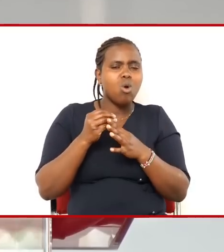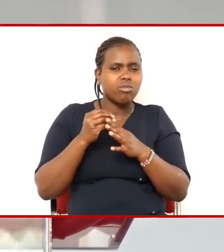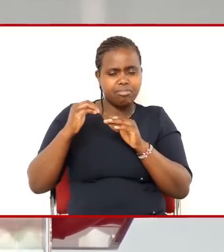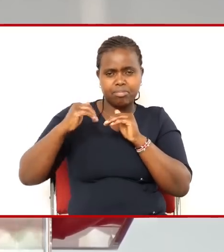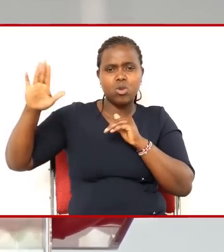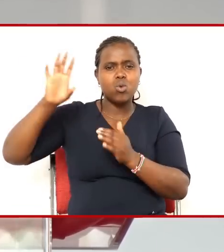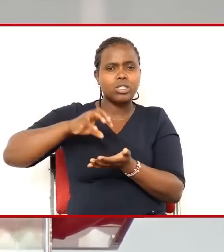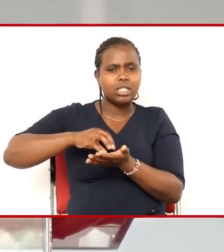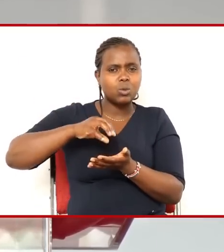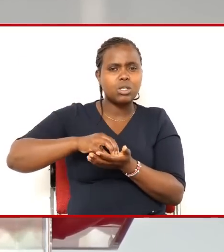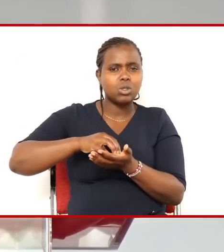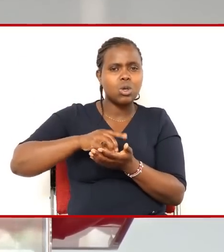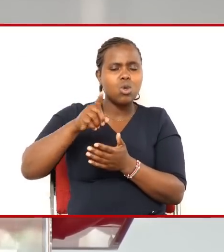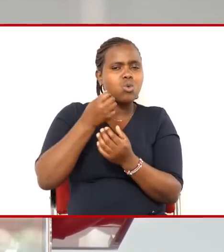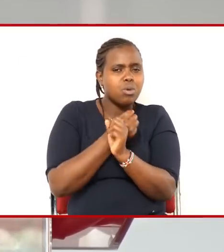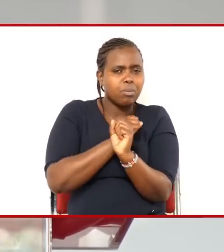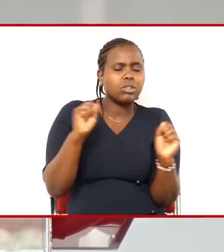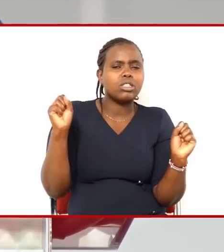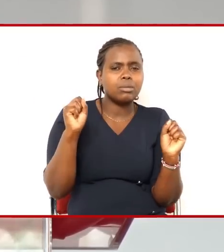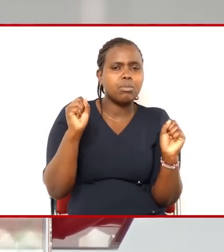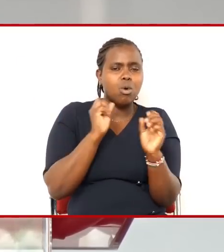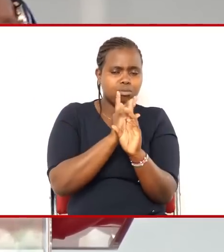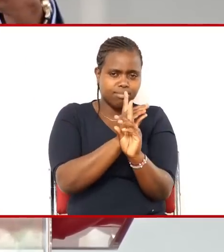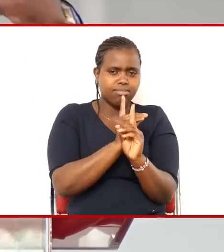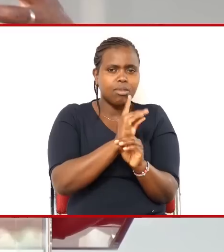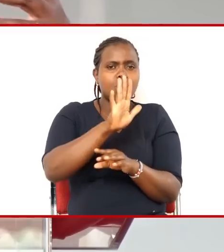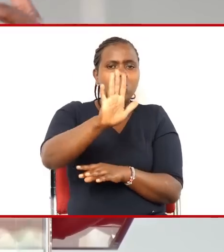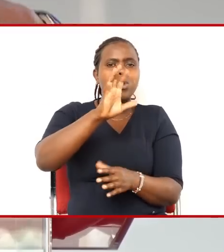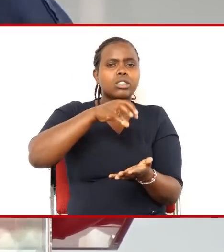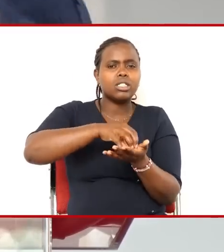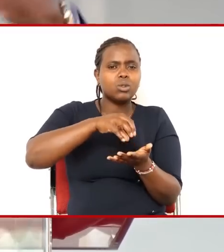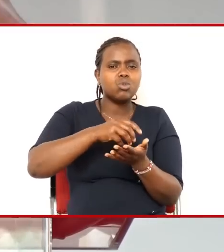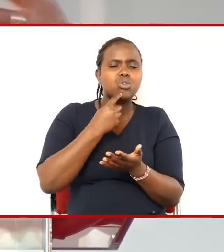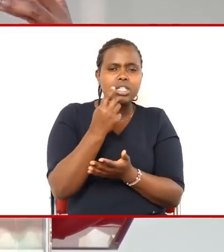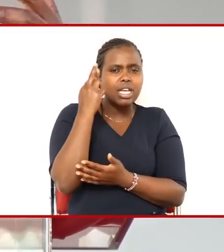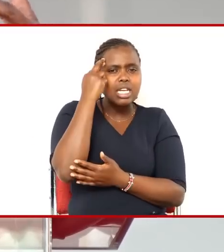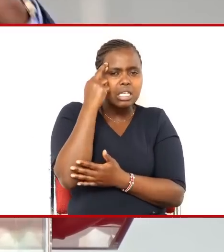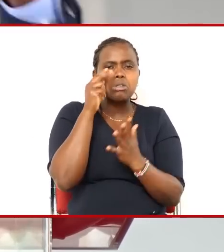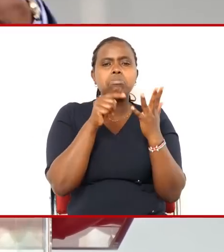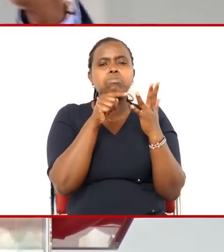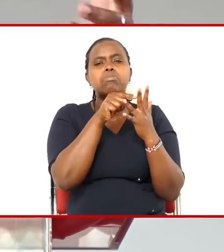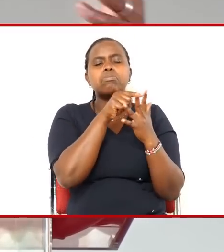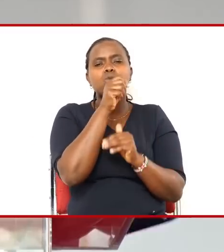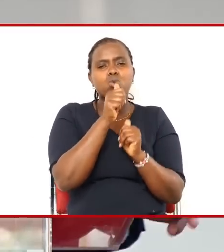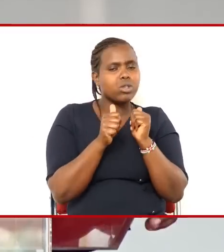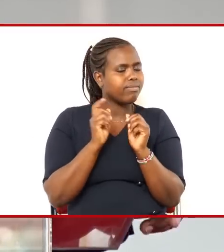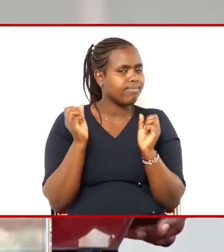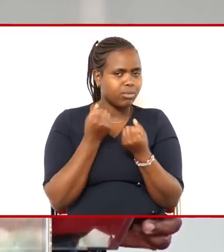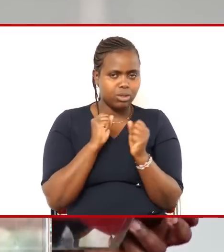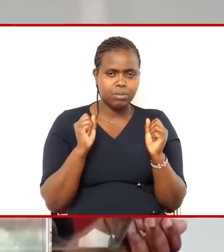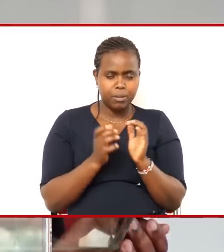your situation. You can't afford to defend your situation, to give reason why you did whatever you